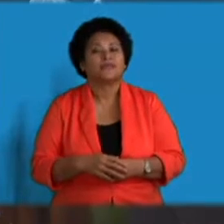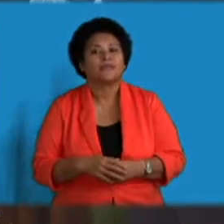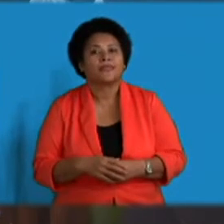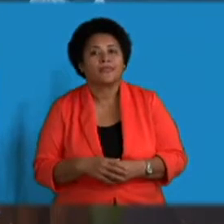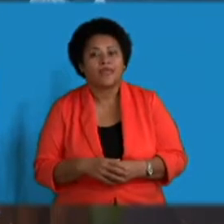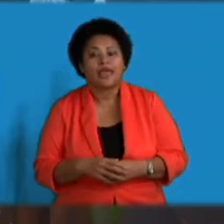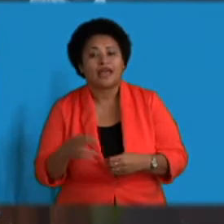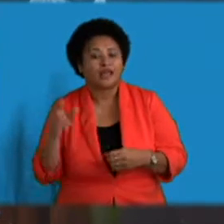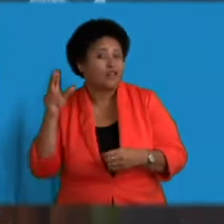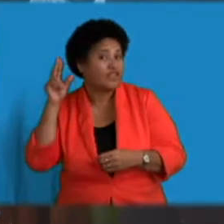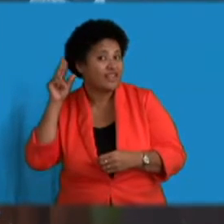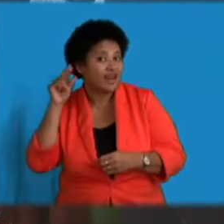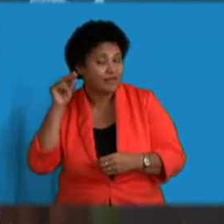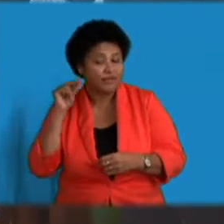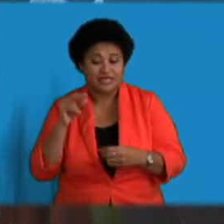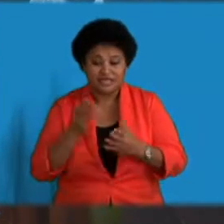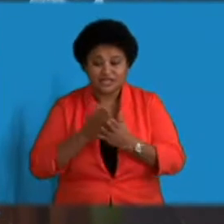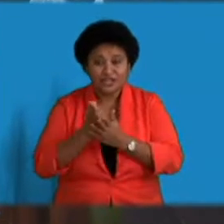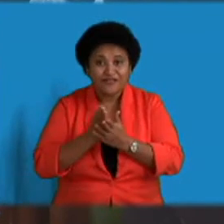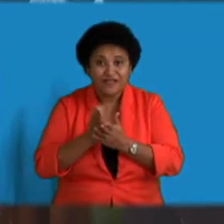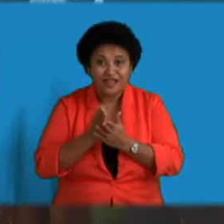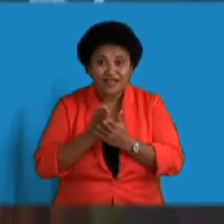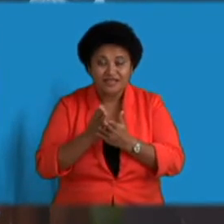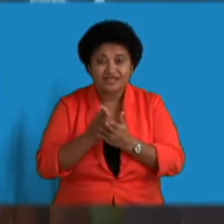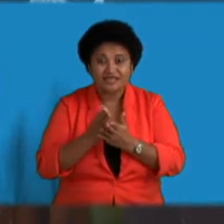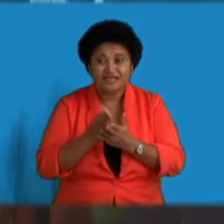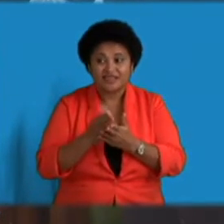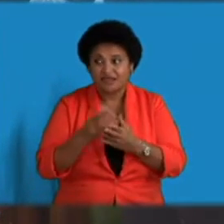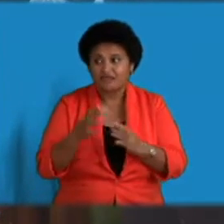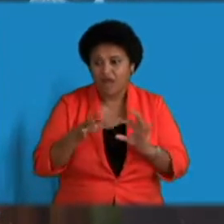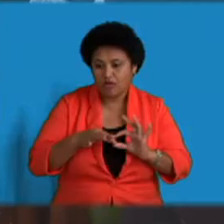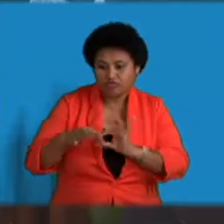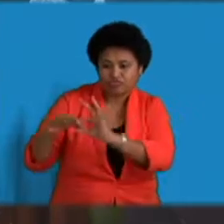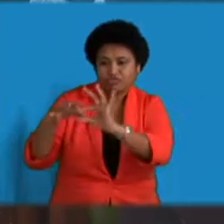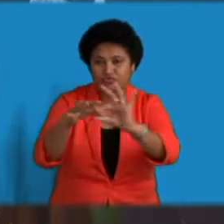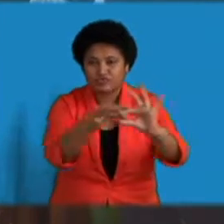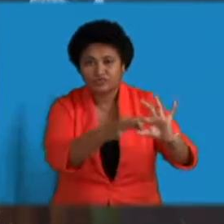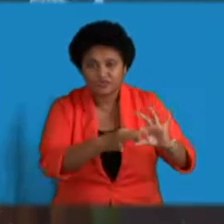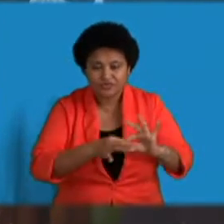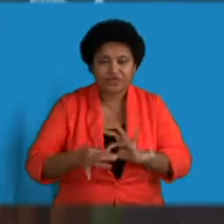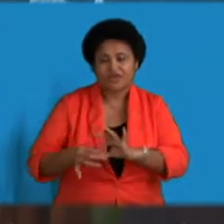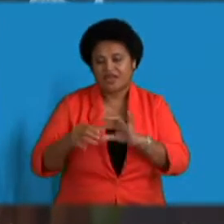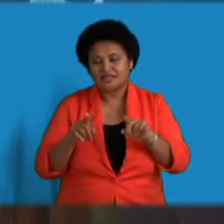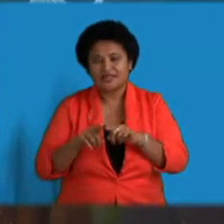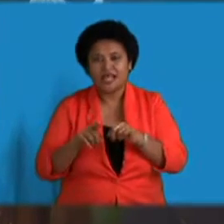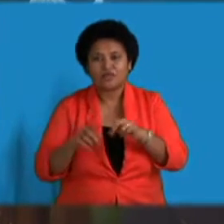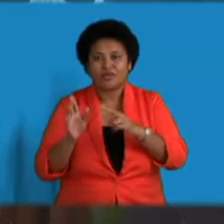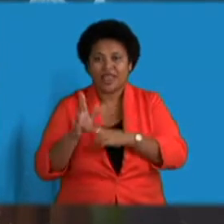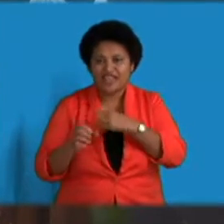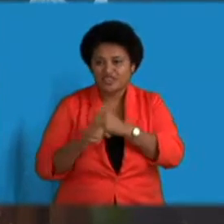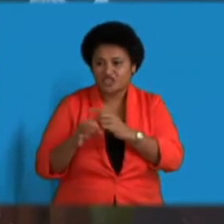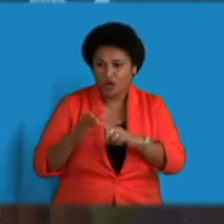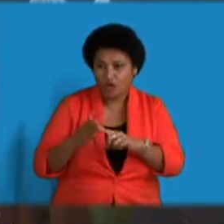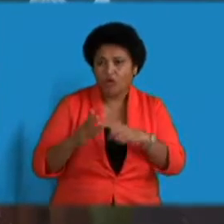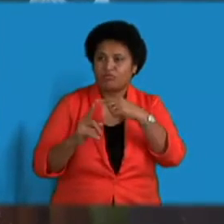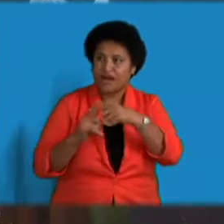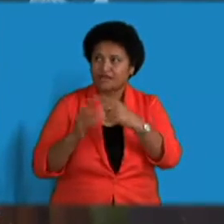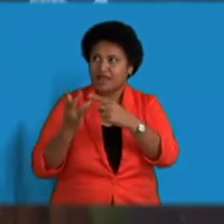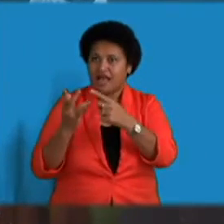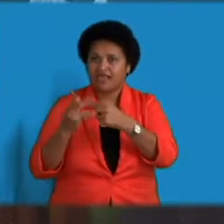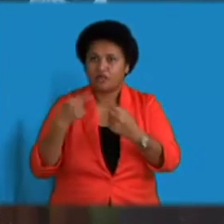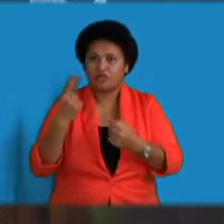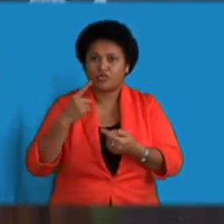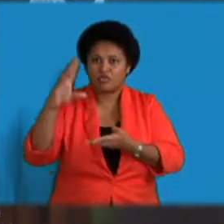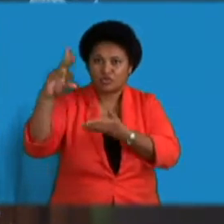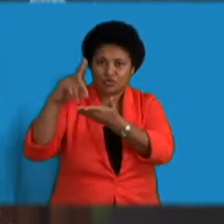Services of Fiji has seen the tremendous effects of networking and partnership with NGOs and international donors to assist the department.